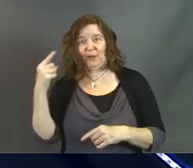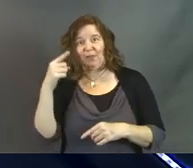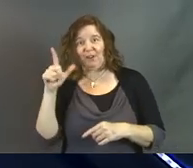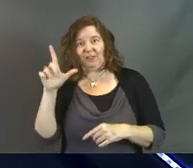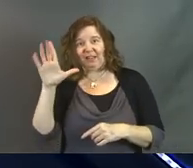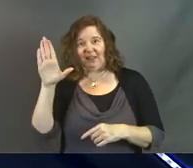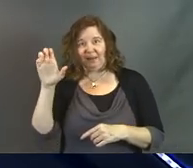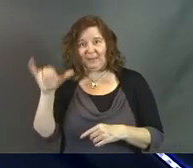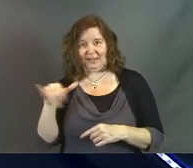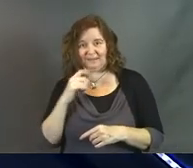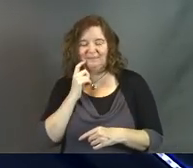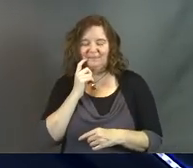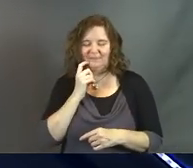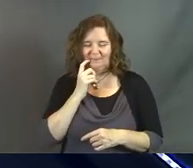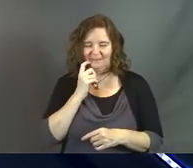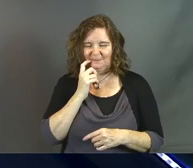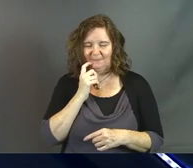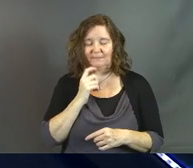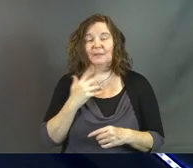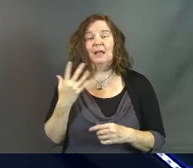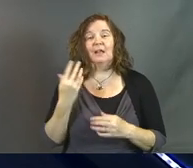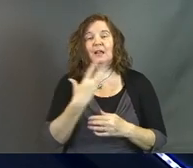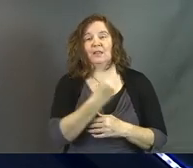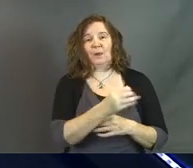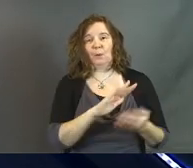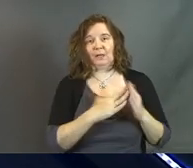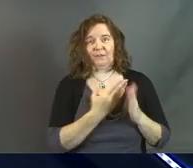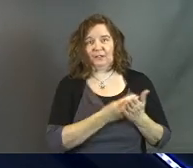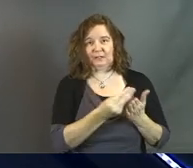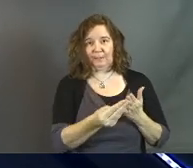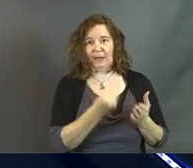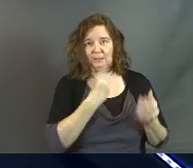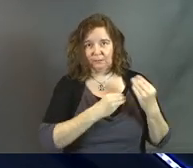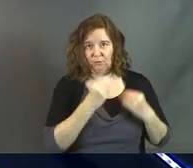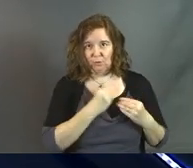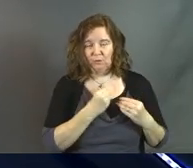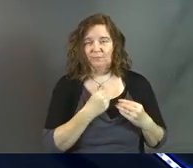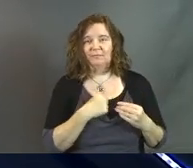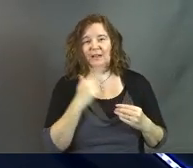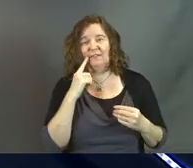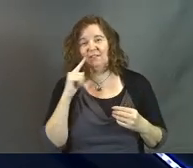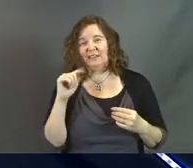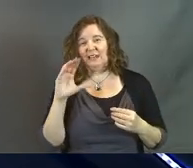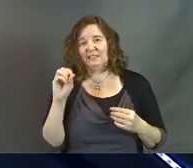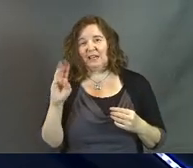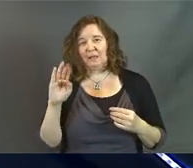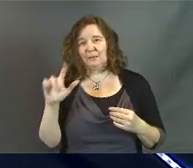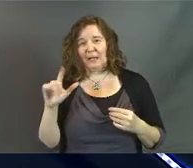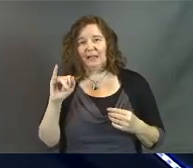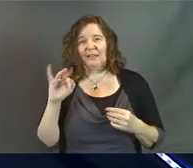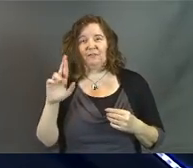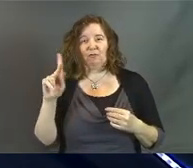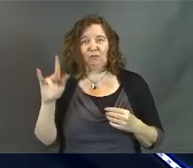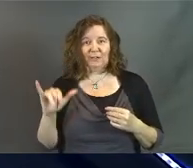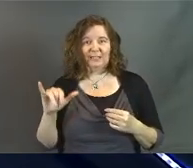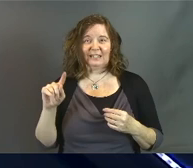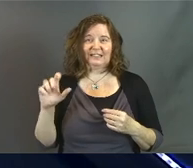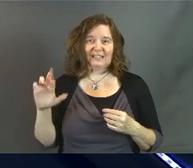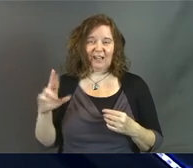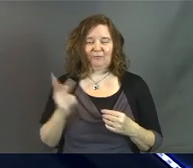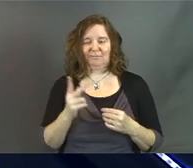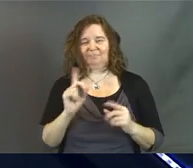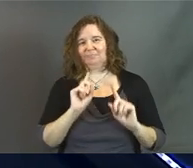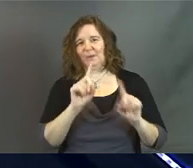there. And they went into the village to buy some food. I figured Taco Bell, if they were Ricky and Tander, they would have gone to Taco